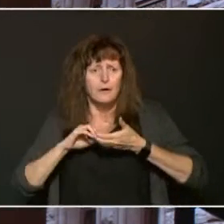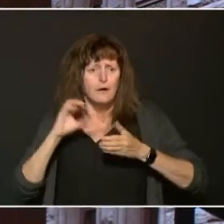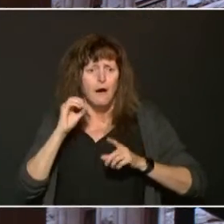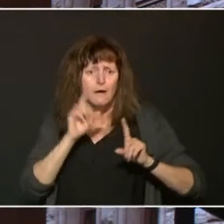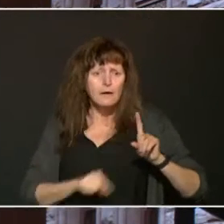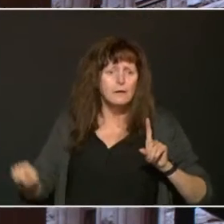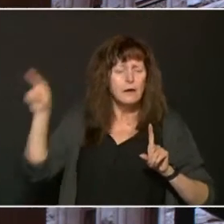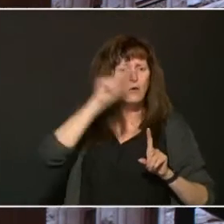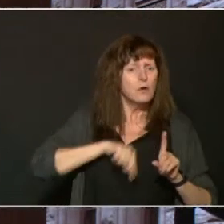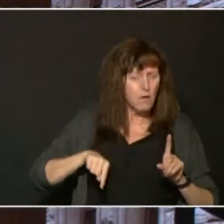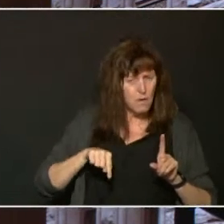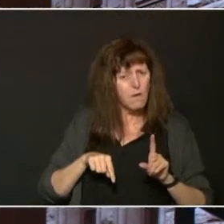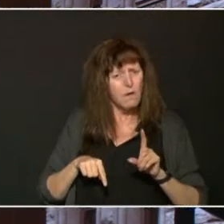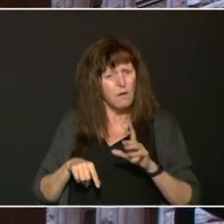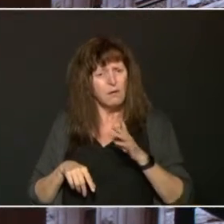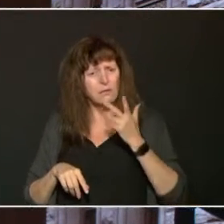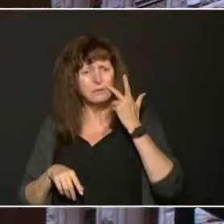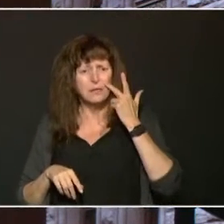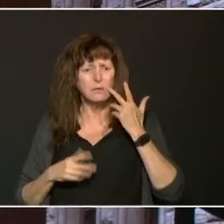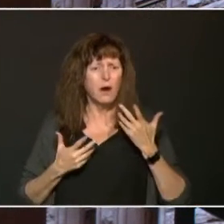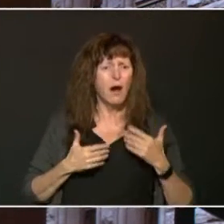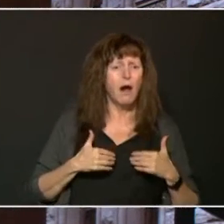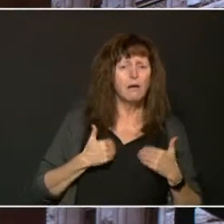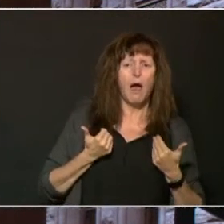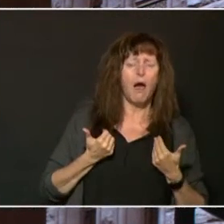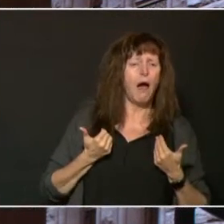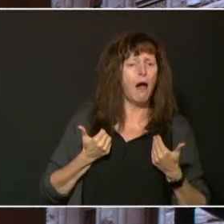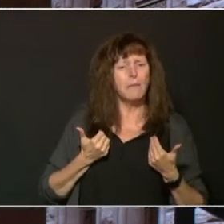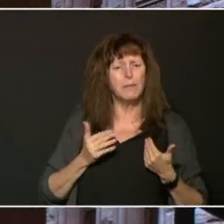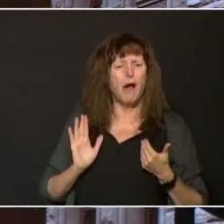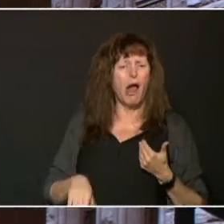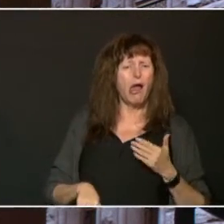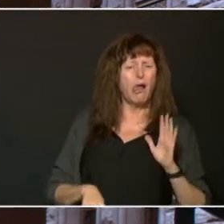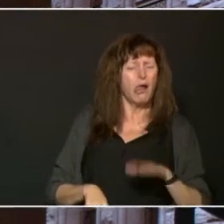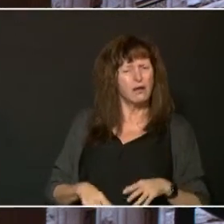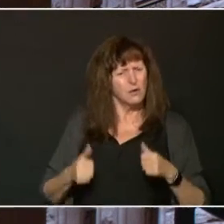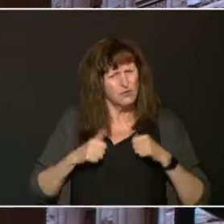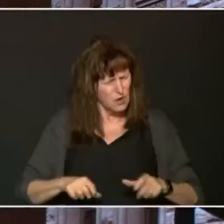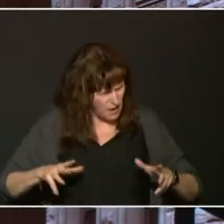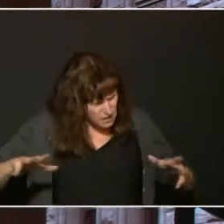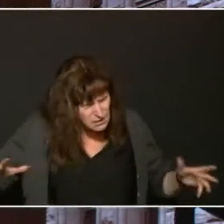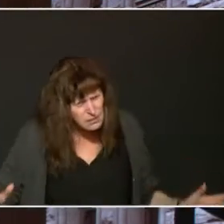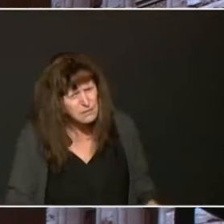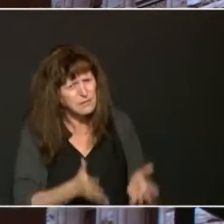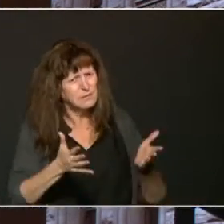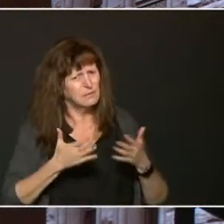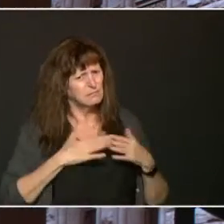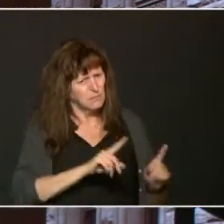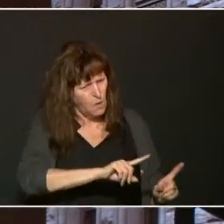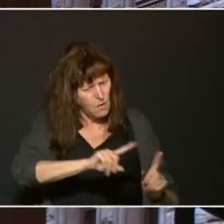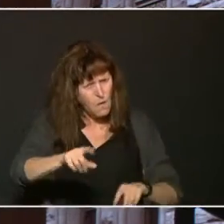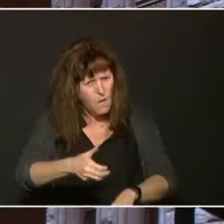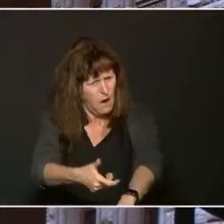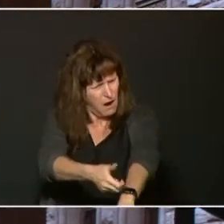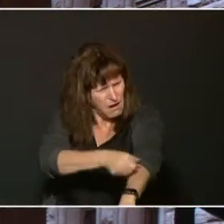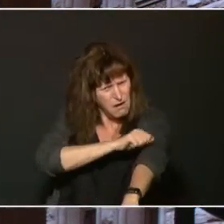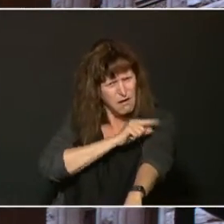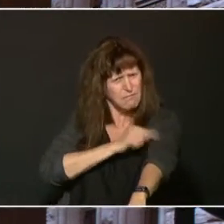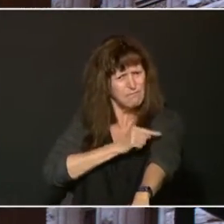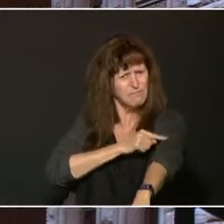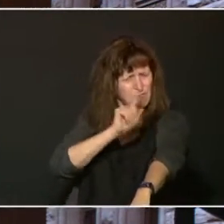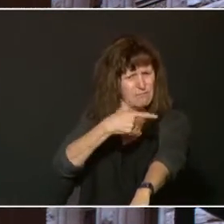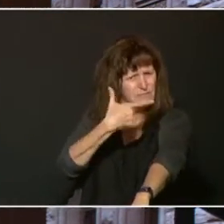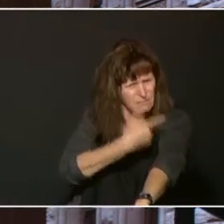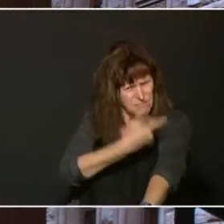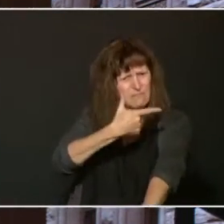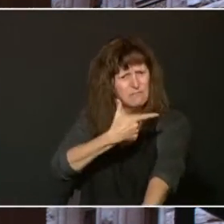of uptake in the younger age groups and are looking at ways to encourage them to step forward and roll up their sleeves. And I'm sure most of Ontario's